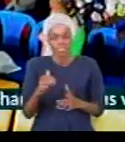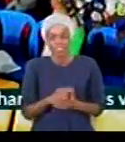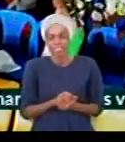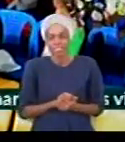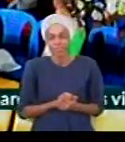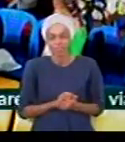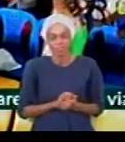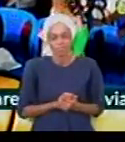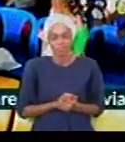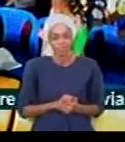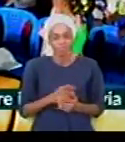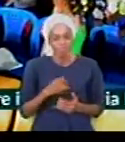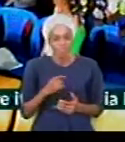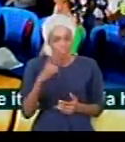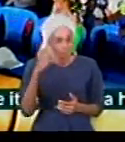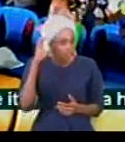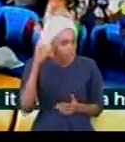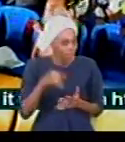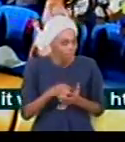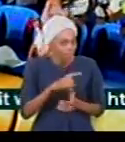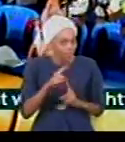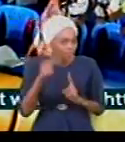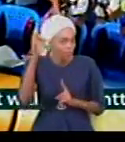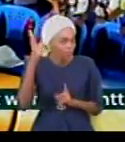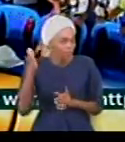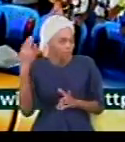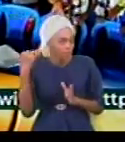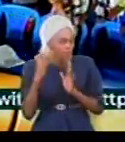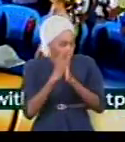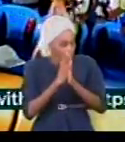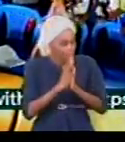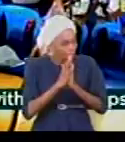of the servant of the Lord, in Jesus' name.